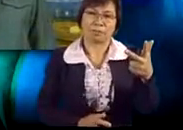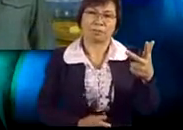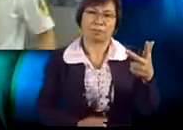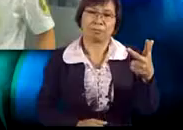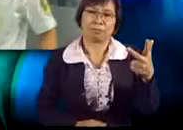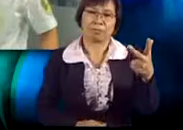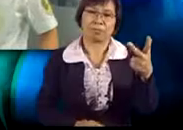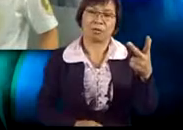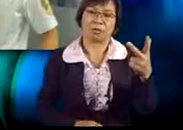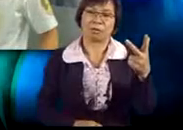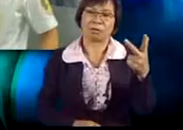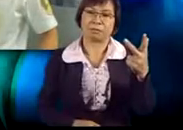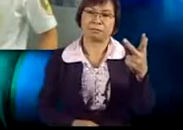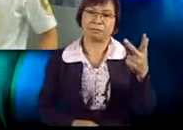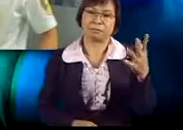3,